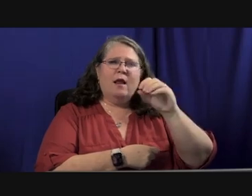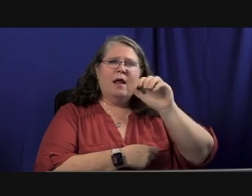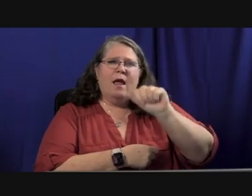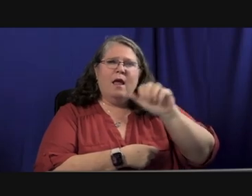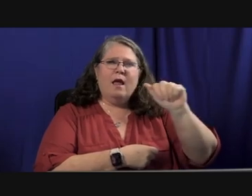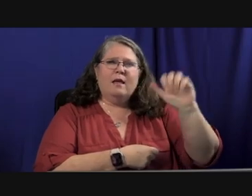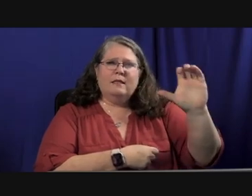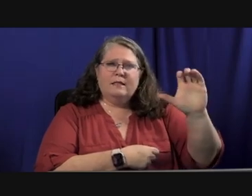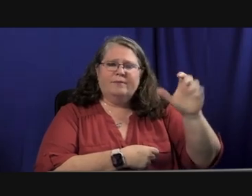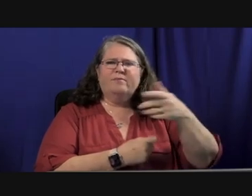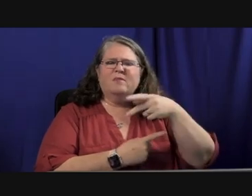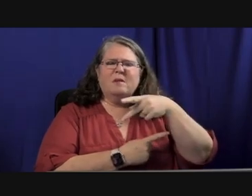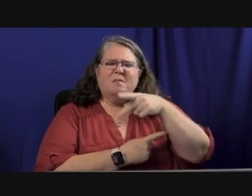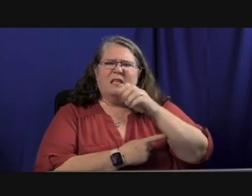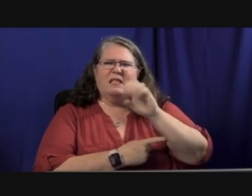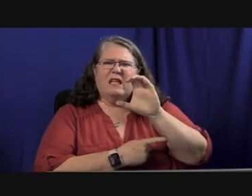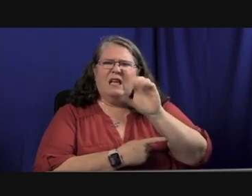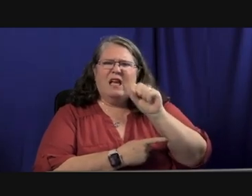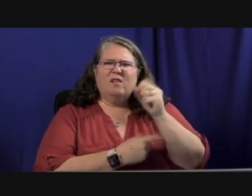acronym,